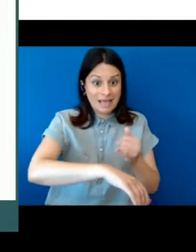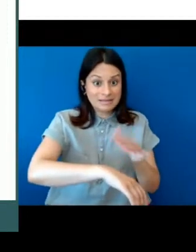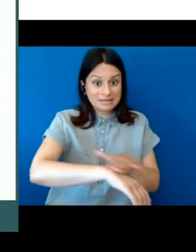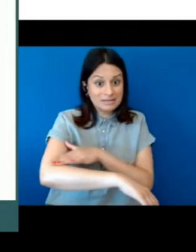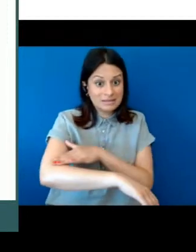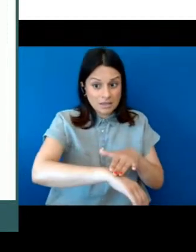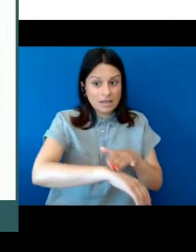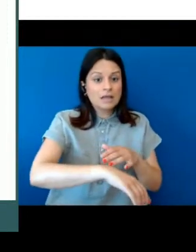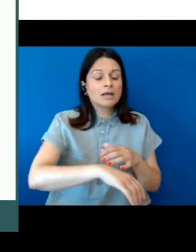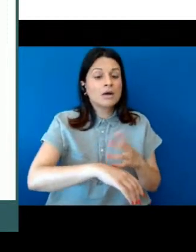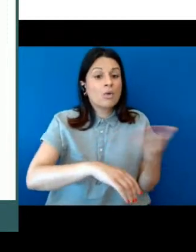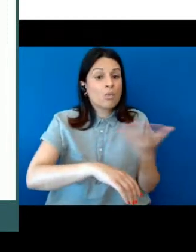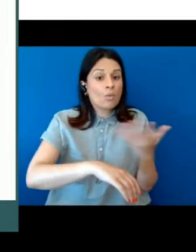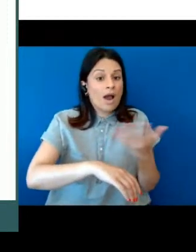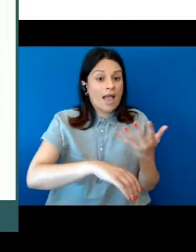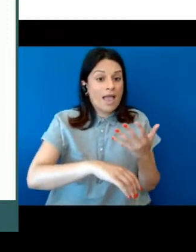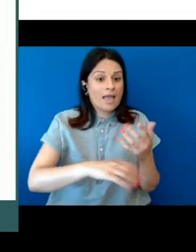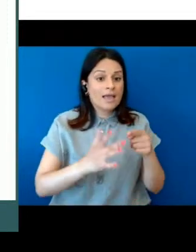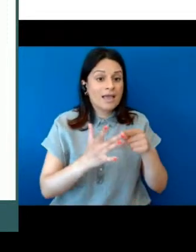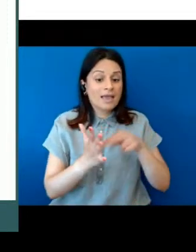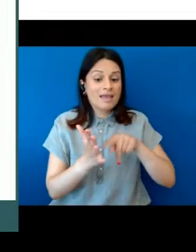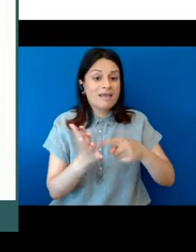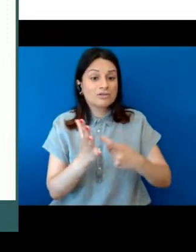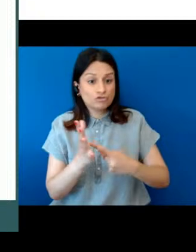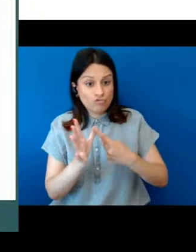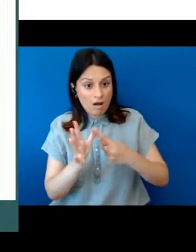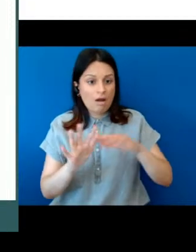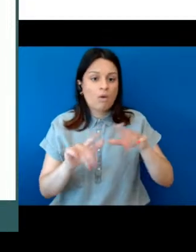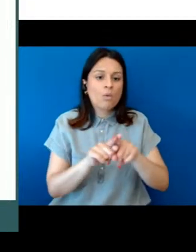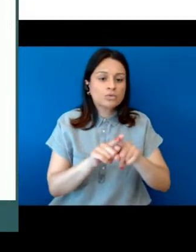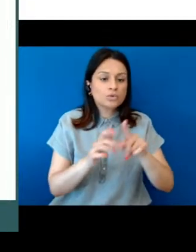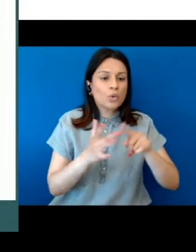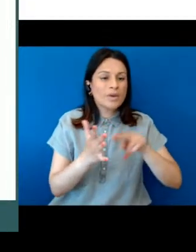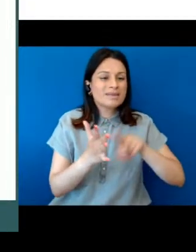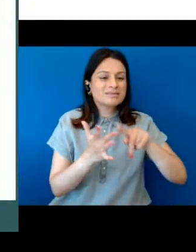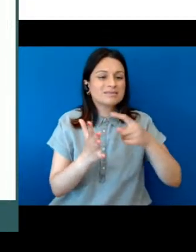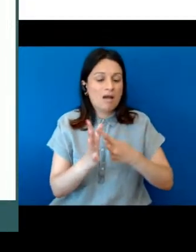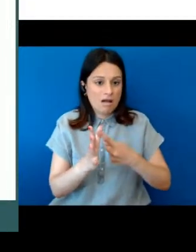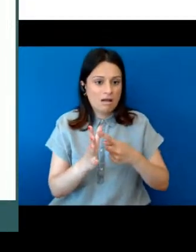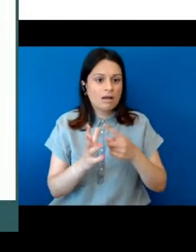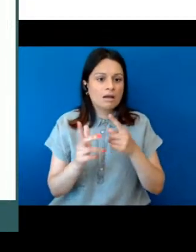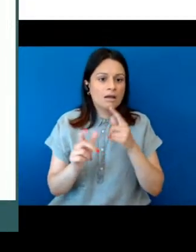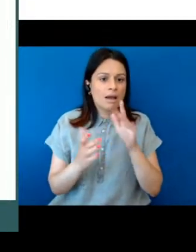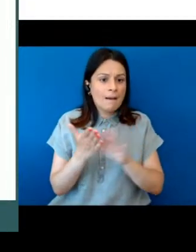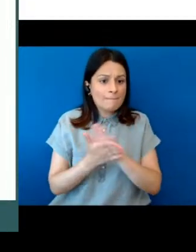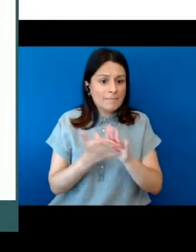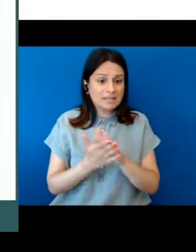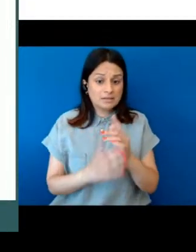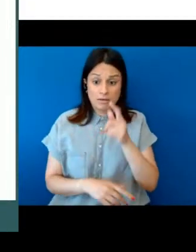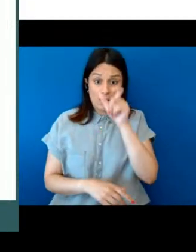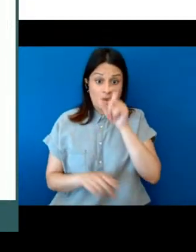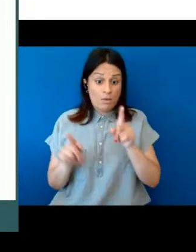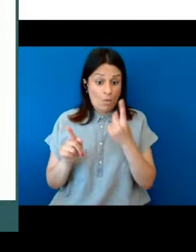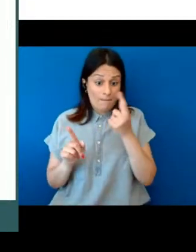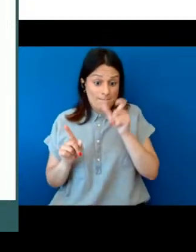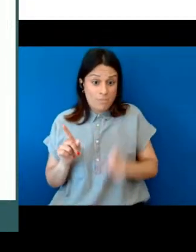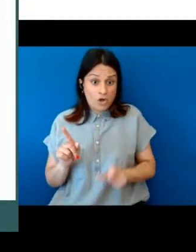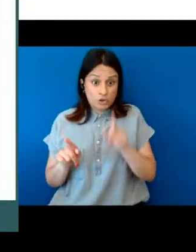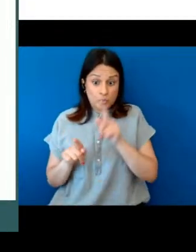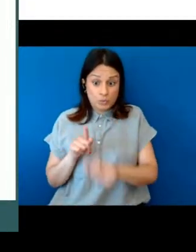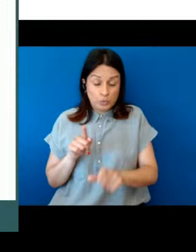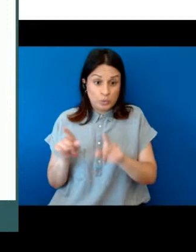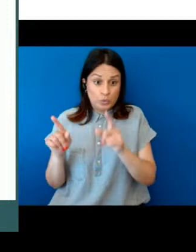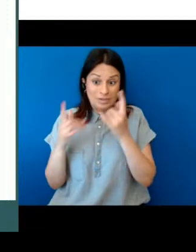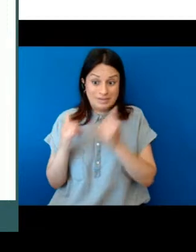inter and intra-operator variation. So even the same person doing the test on a different day,